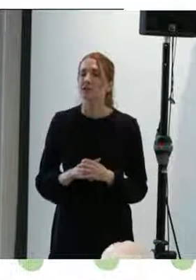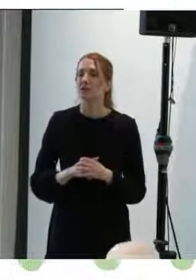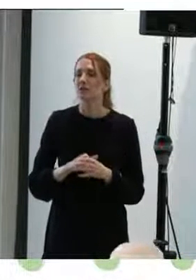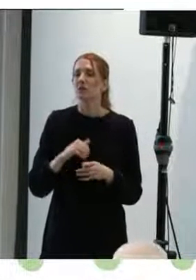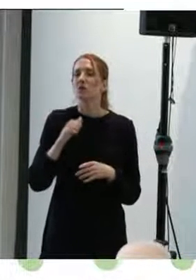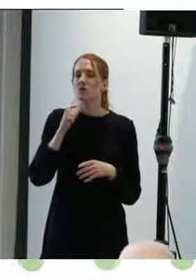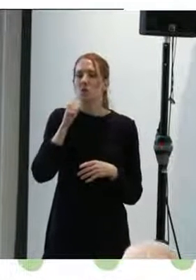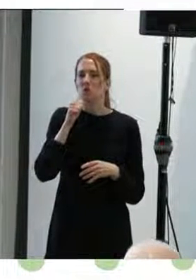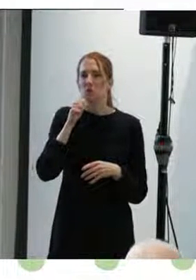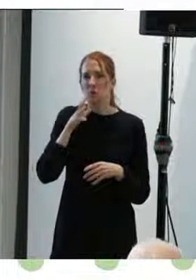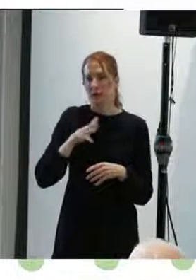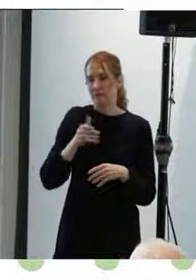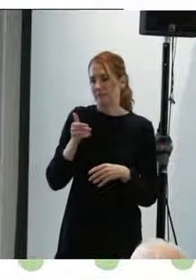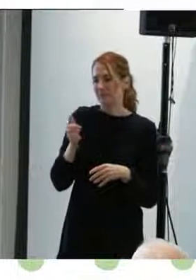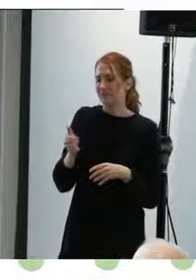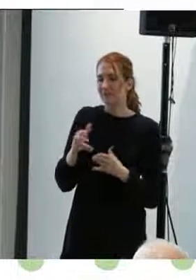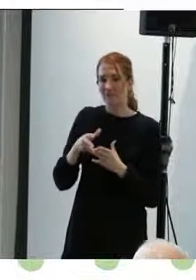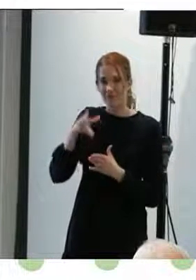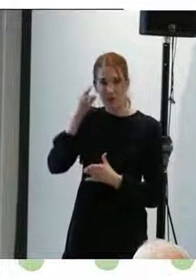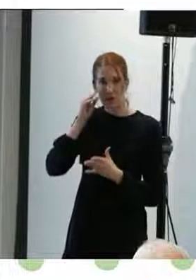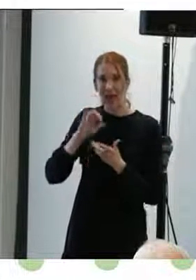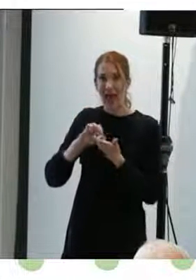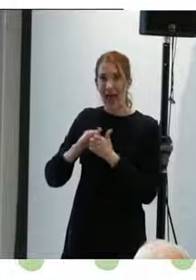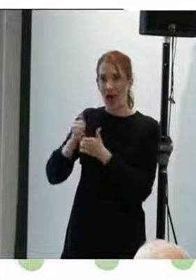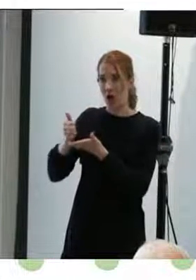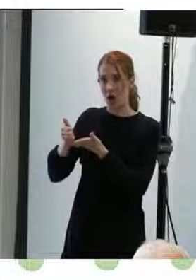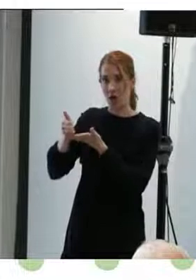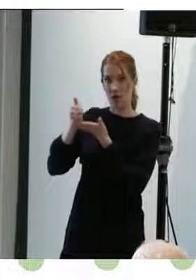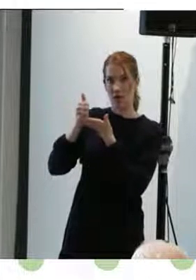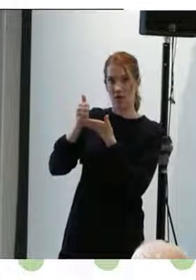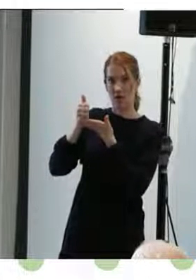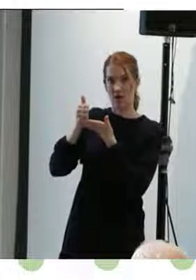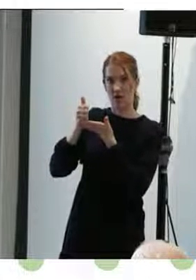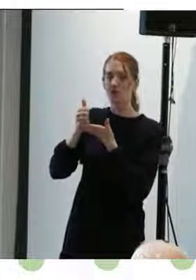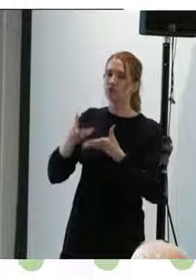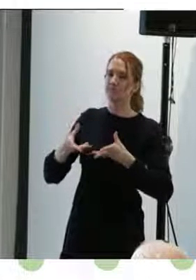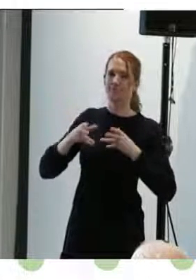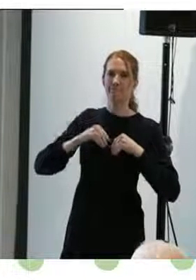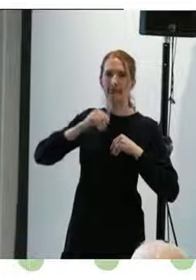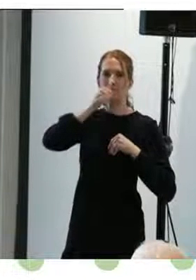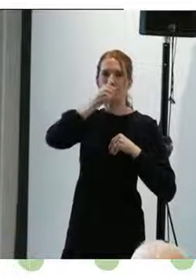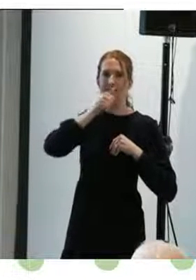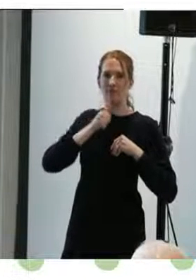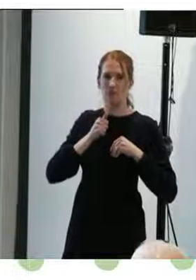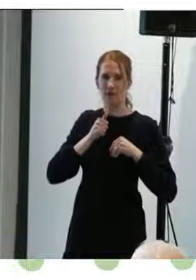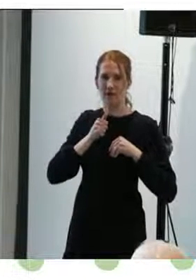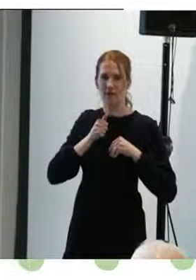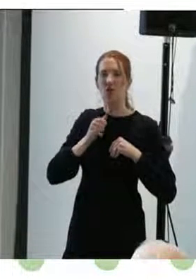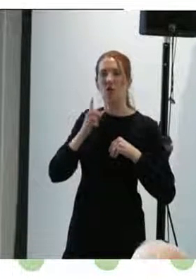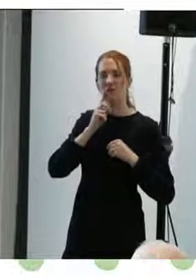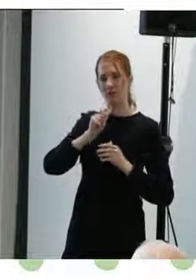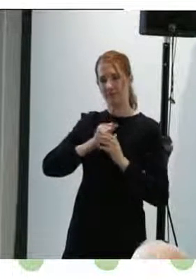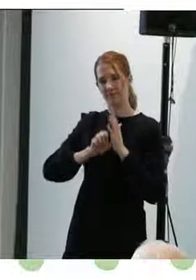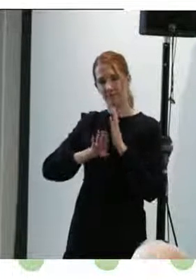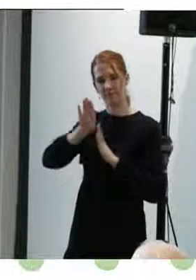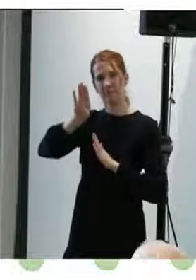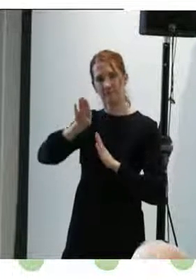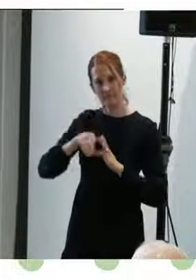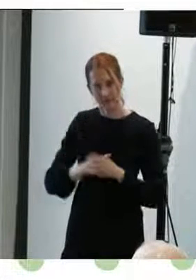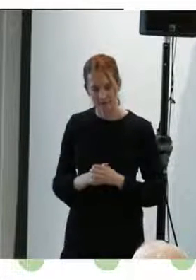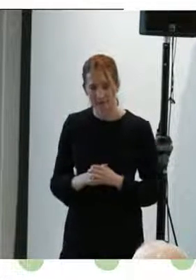kind of learned that the only way that they could get help was to embrace suffering as a means of self-growth. And so they